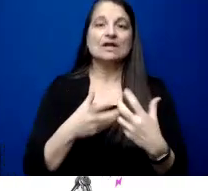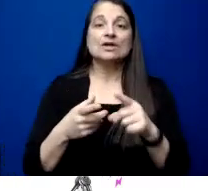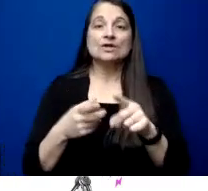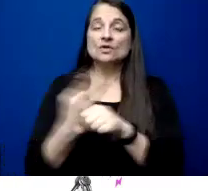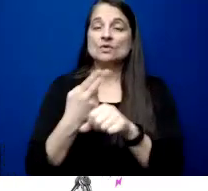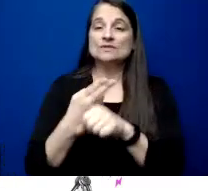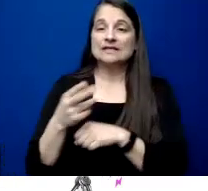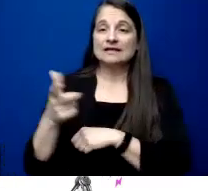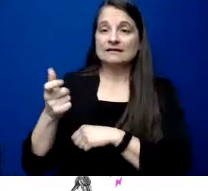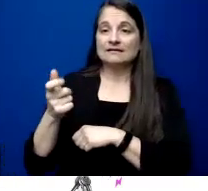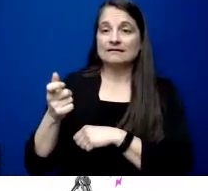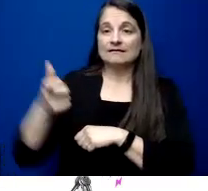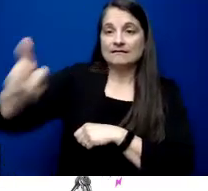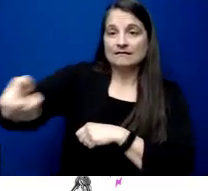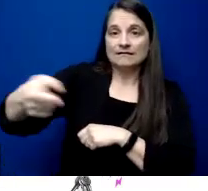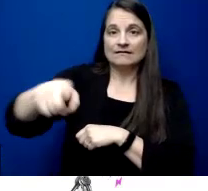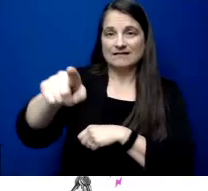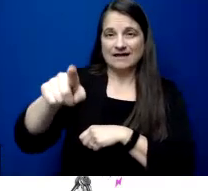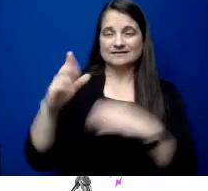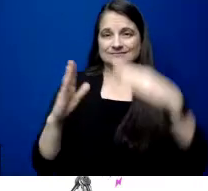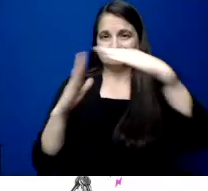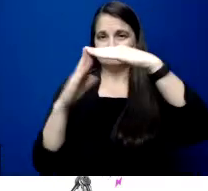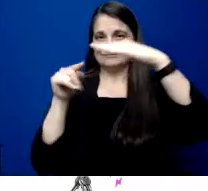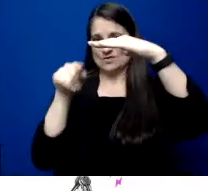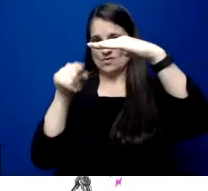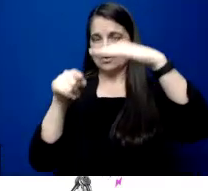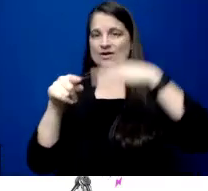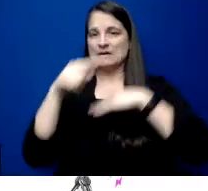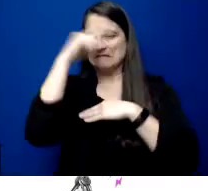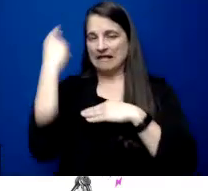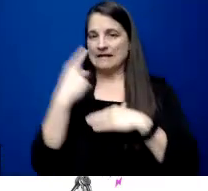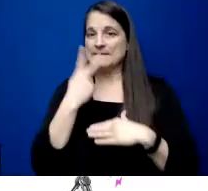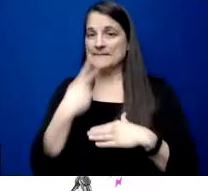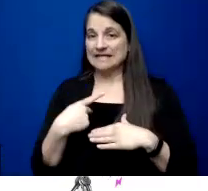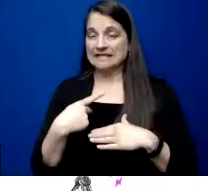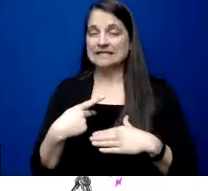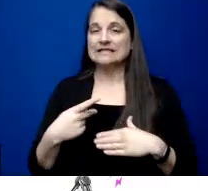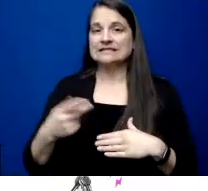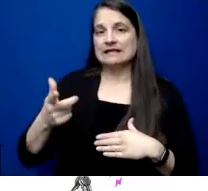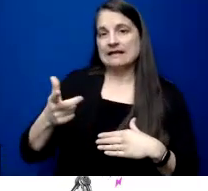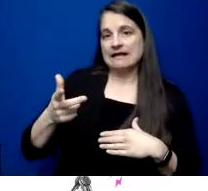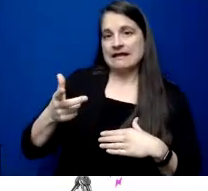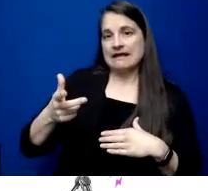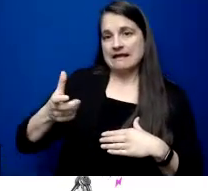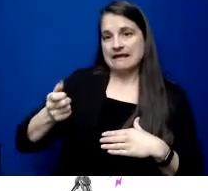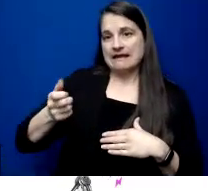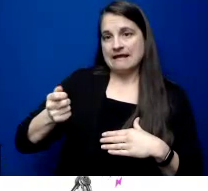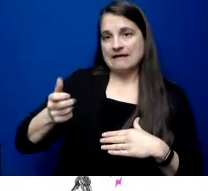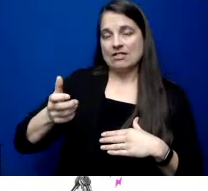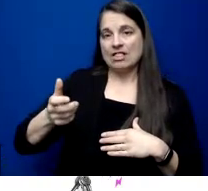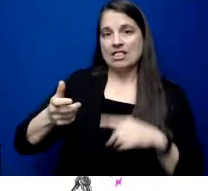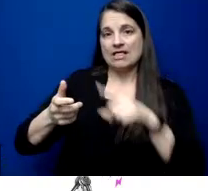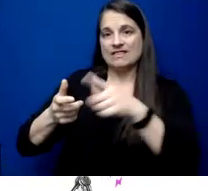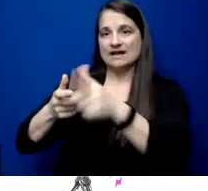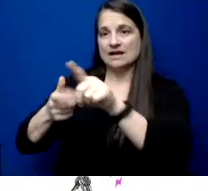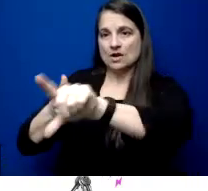this item in the upper right-hand corner that's black and pink. It has a handle on one end that you can grab and a long pole,